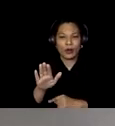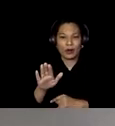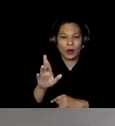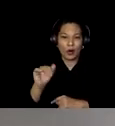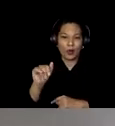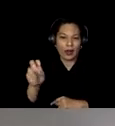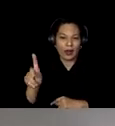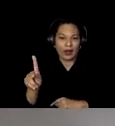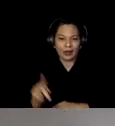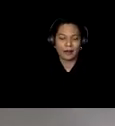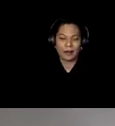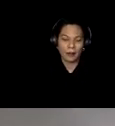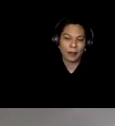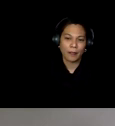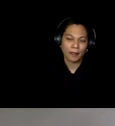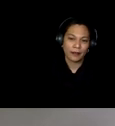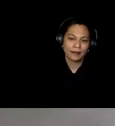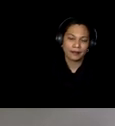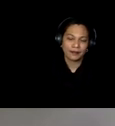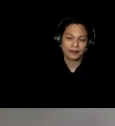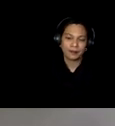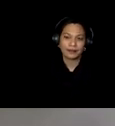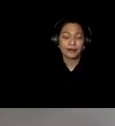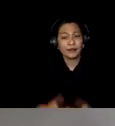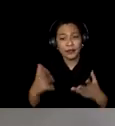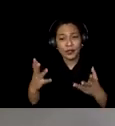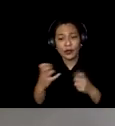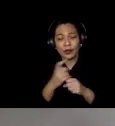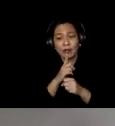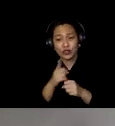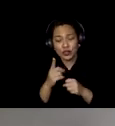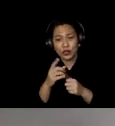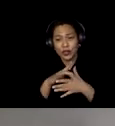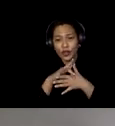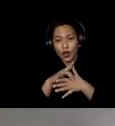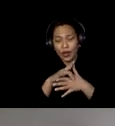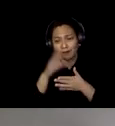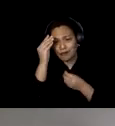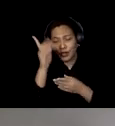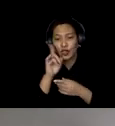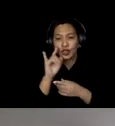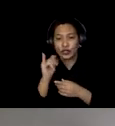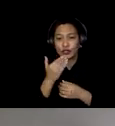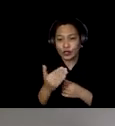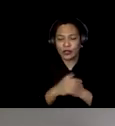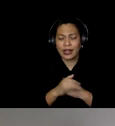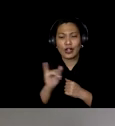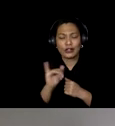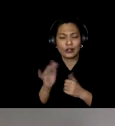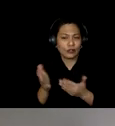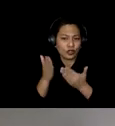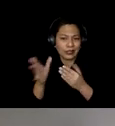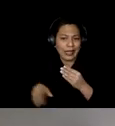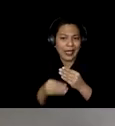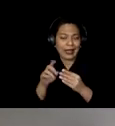your ranking. So you want to make sure that your content looks good. And again, have your keyword a few times.